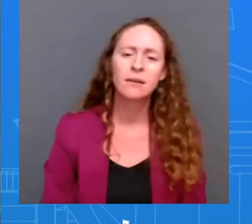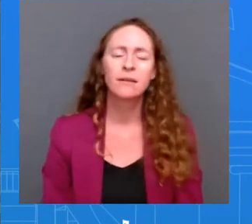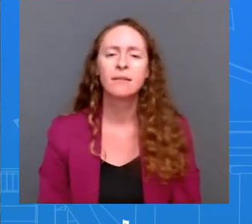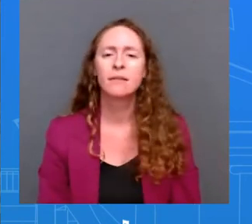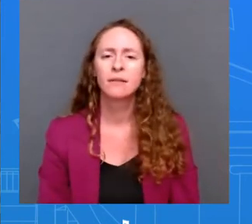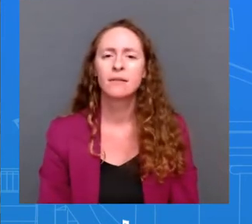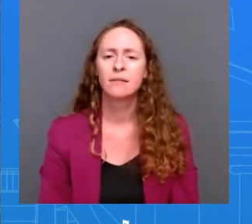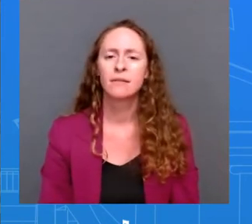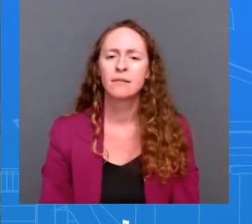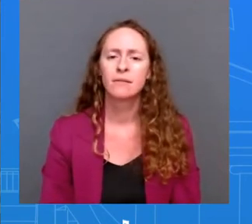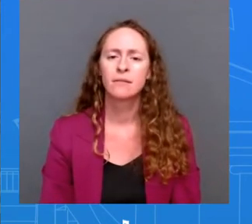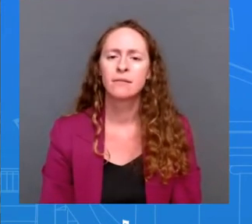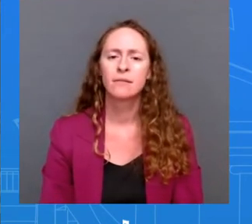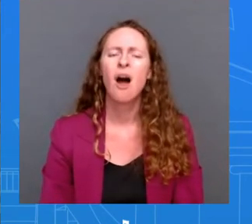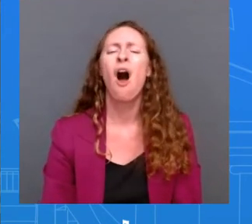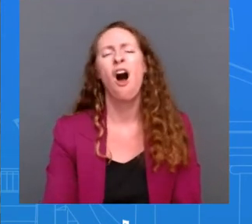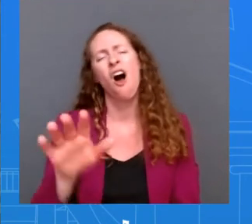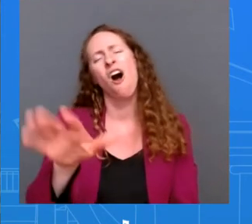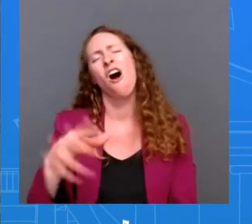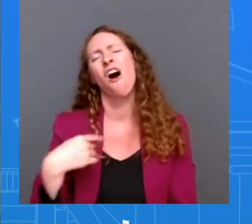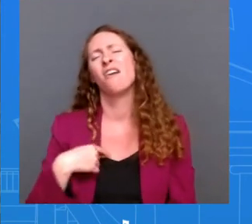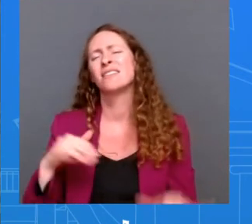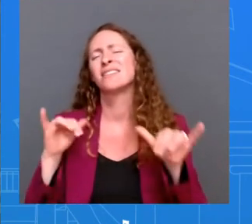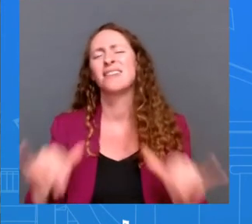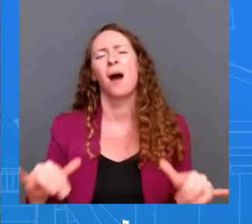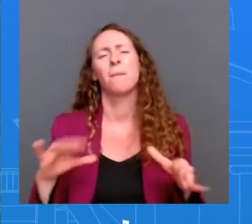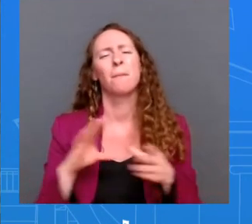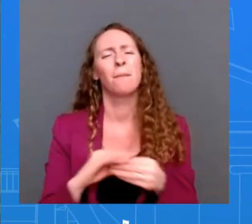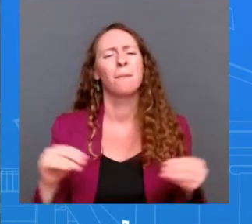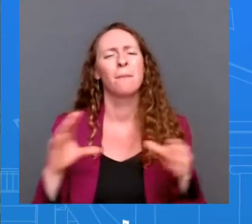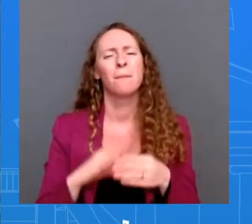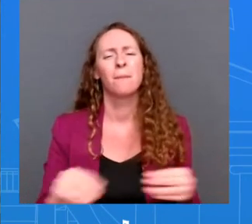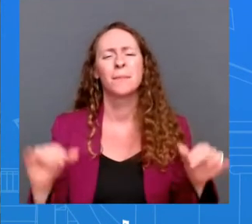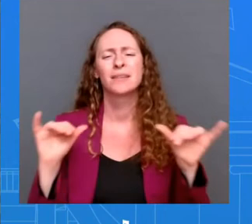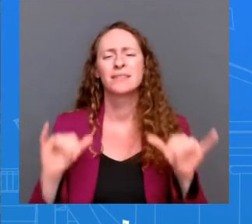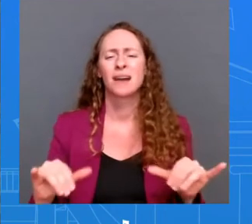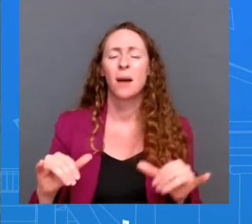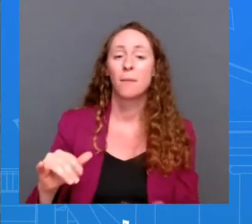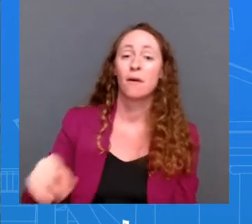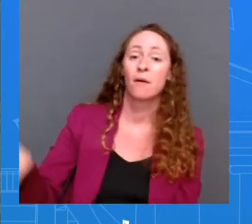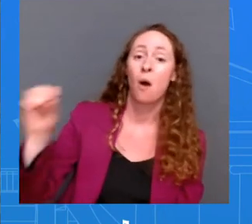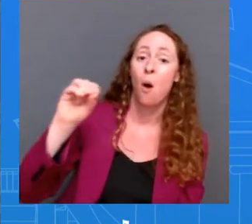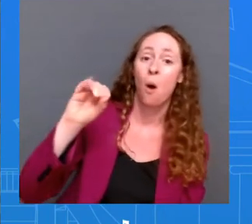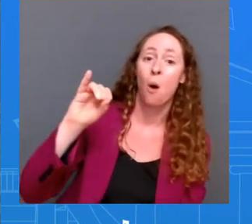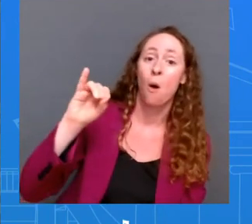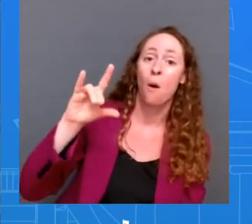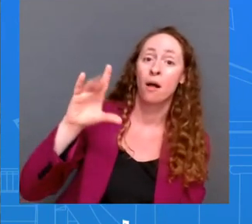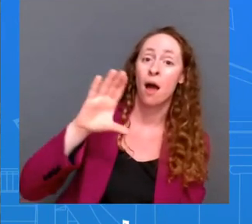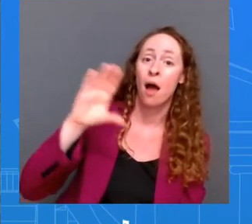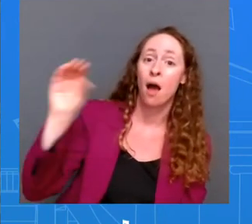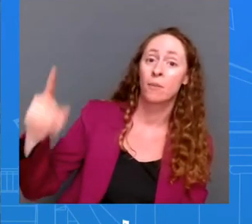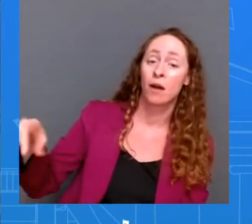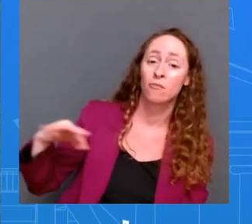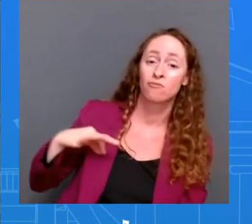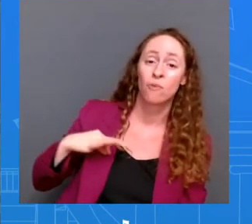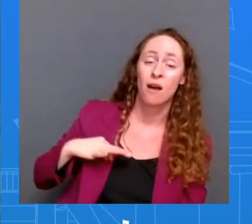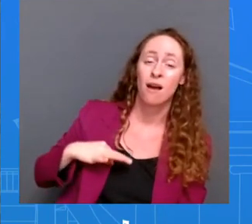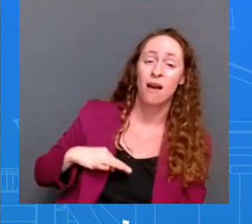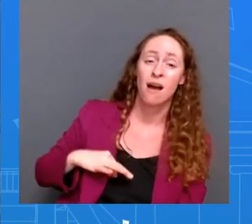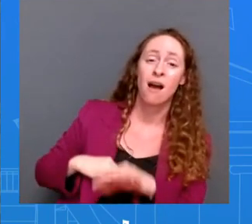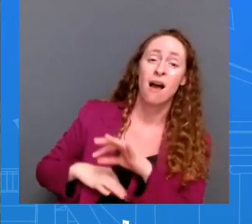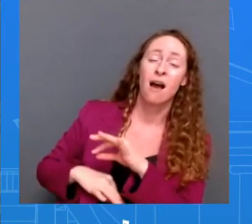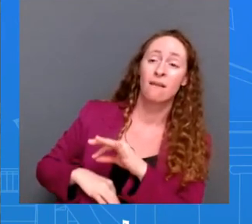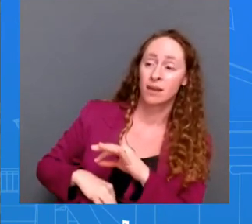the oil companies, what the profit that they're making actually goes to the American people. We say this all the time. The